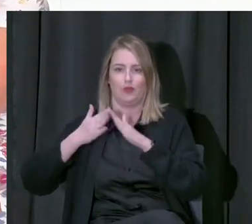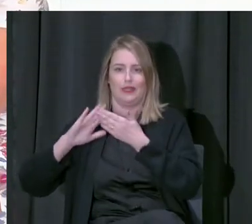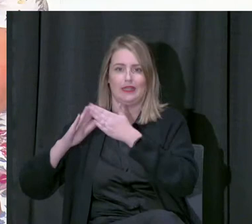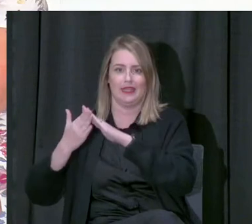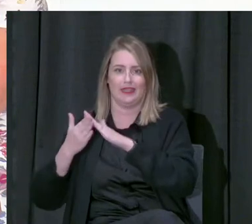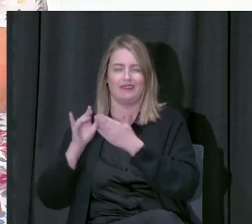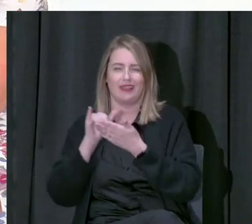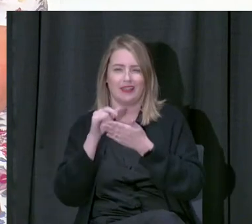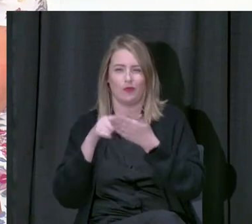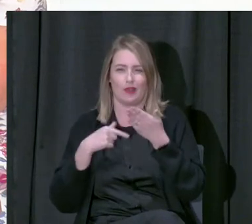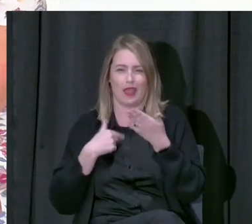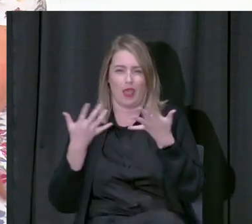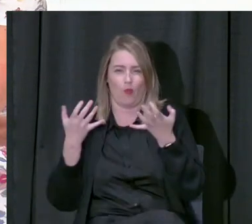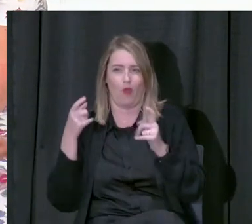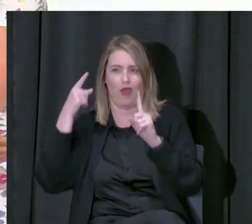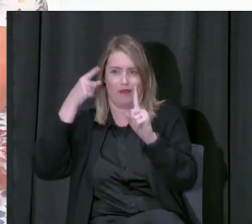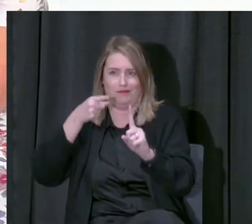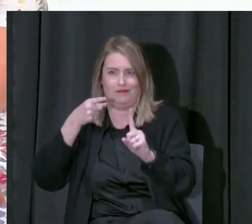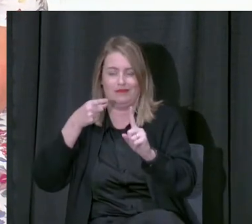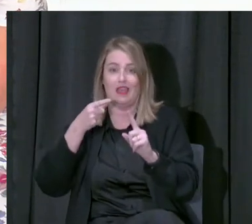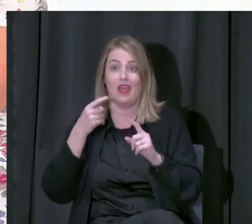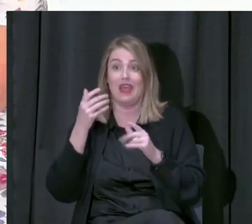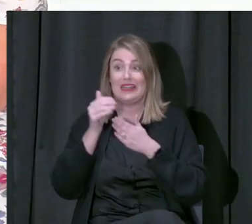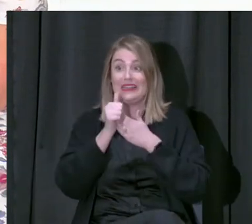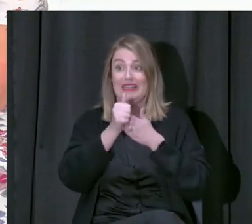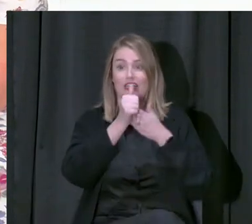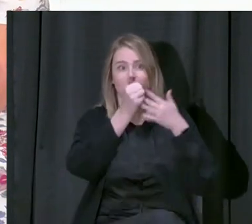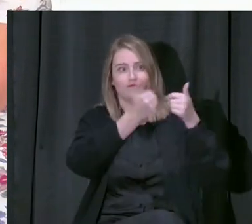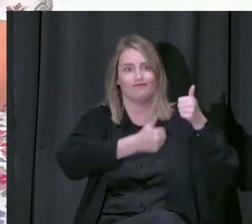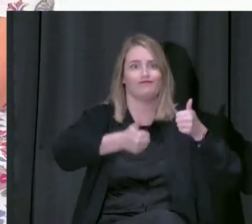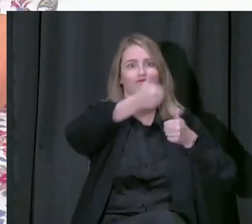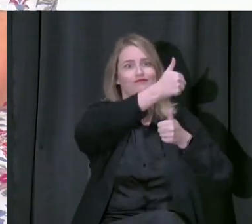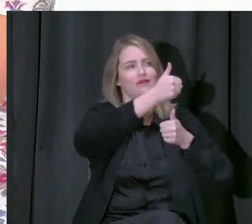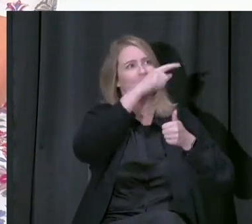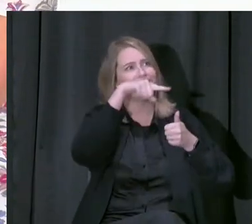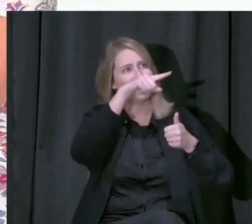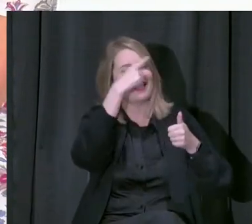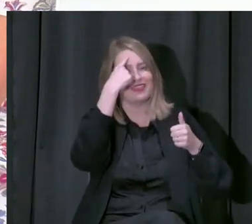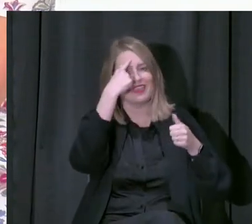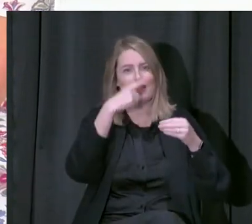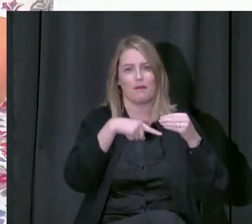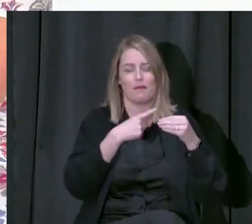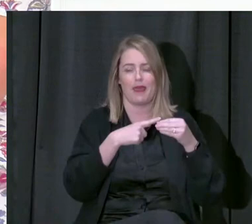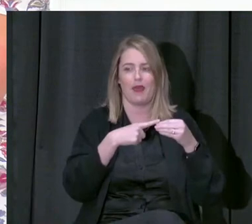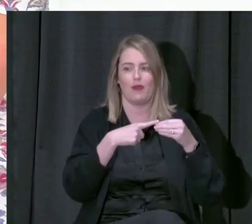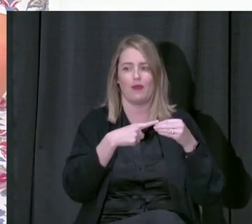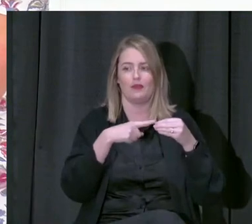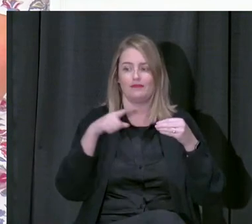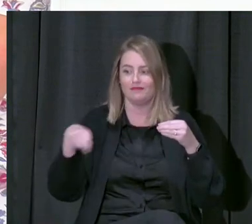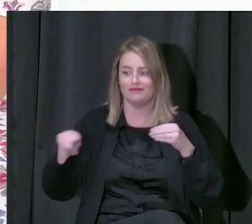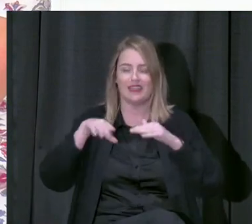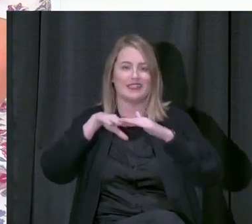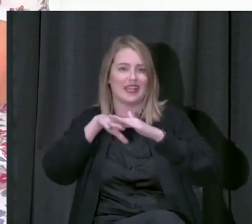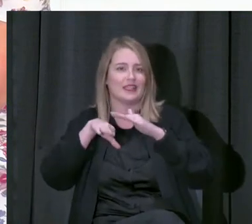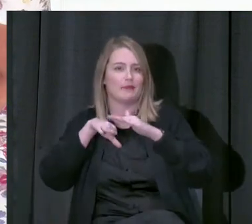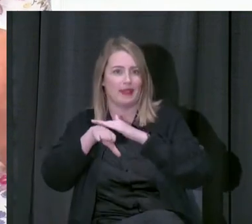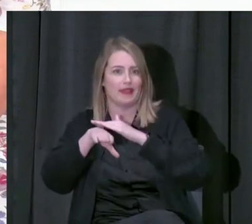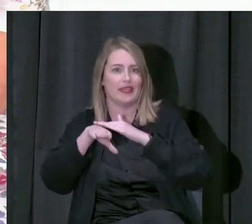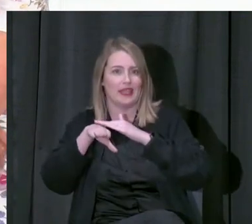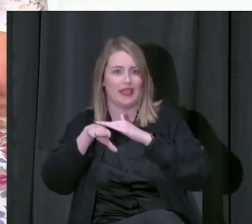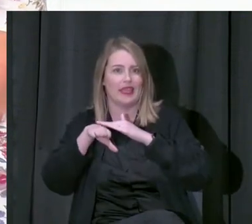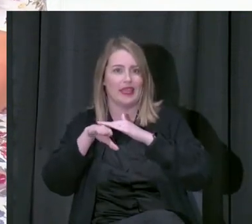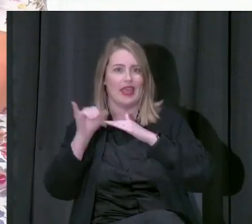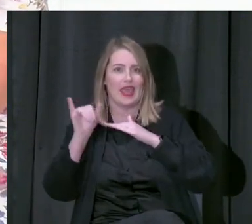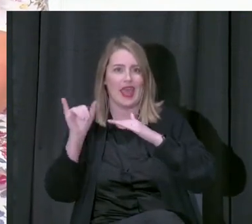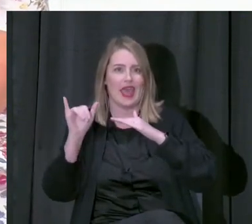want it to be. And I want leadership to start thinking about accessibility